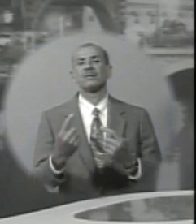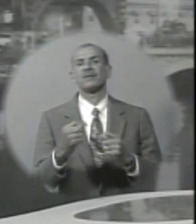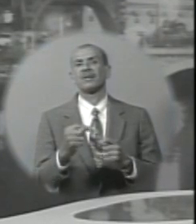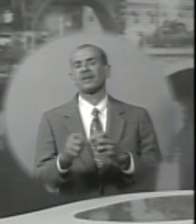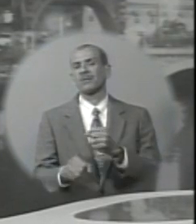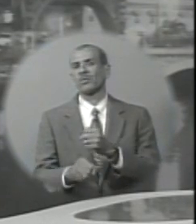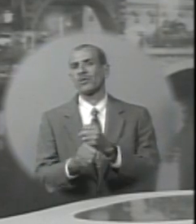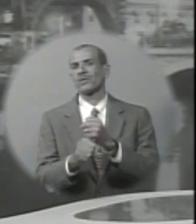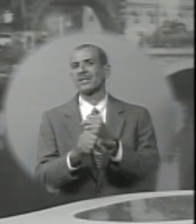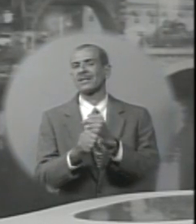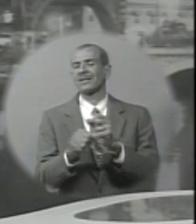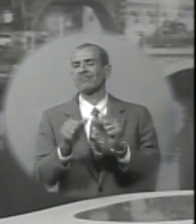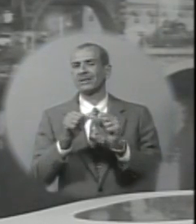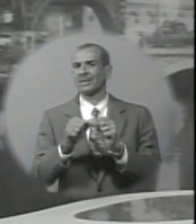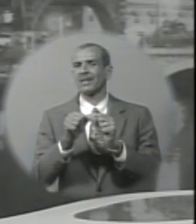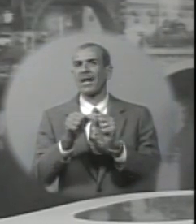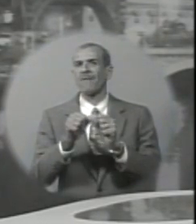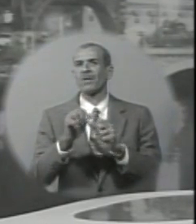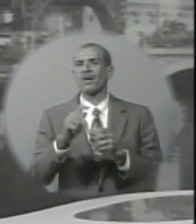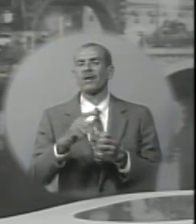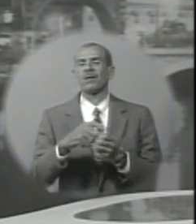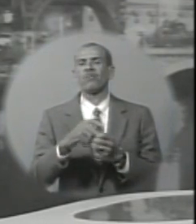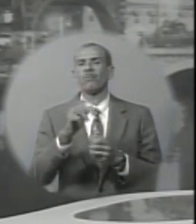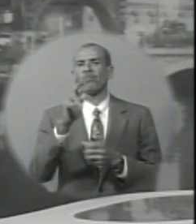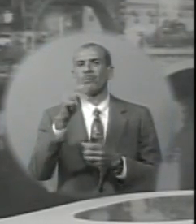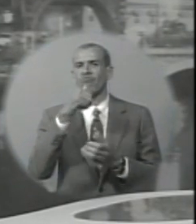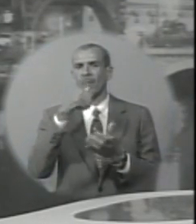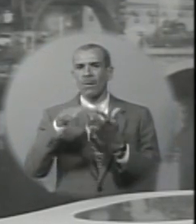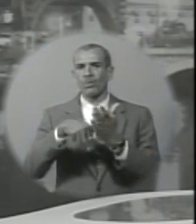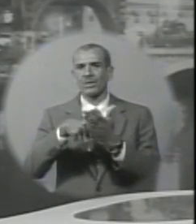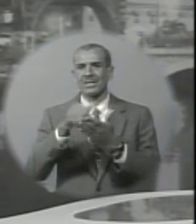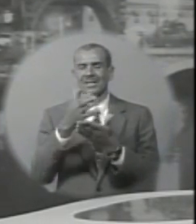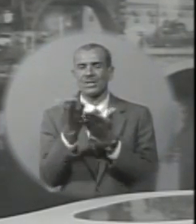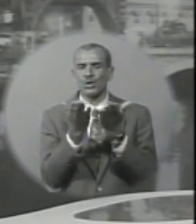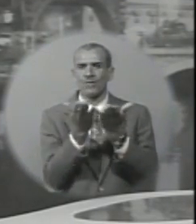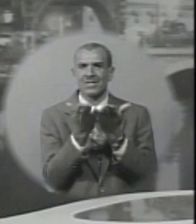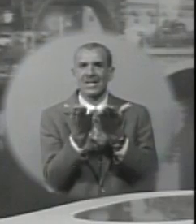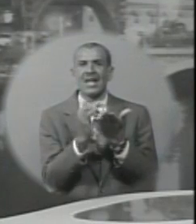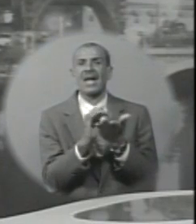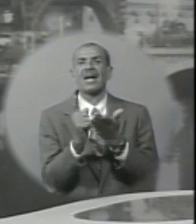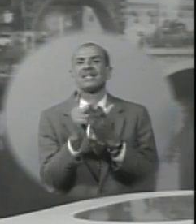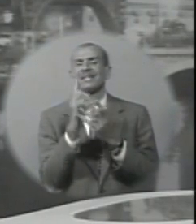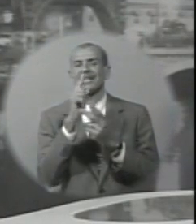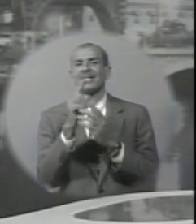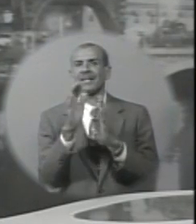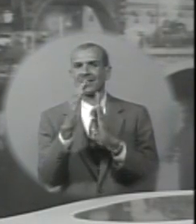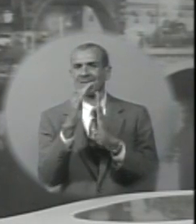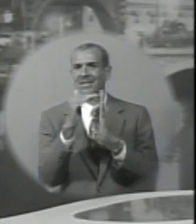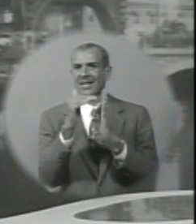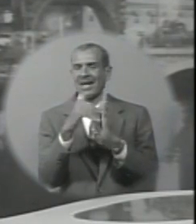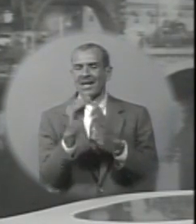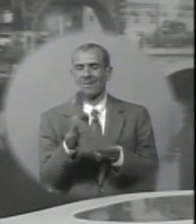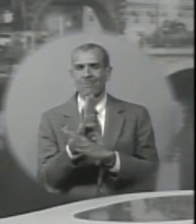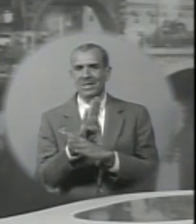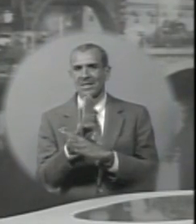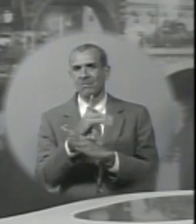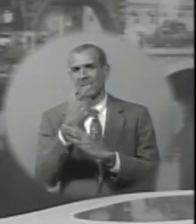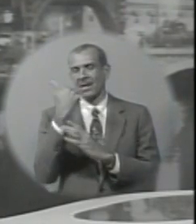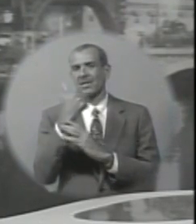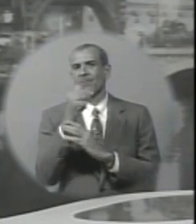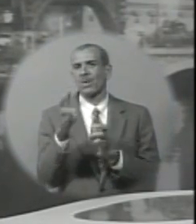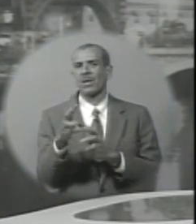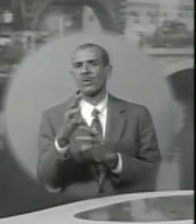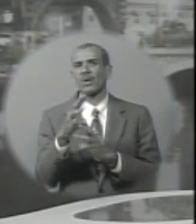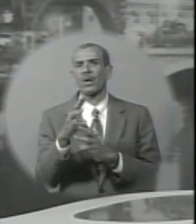boost the sustainability of the Postal Service across the region. This as the Postal Service has seen a decline in business due to the